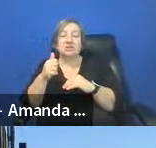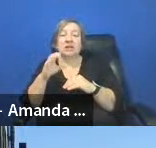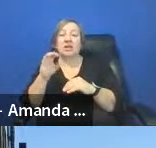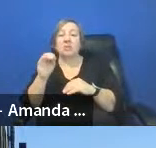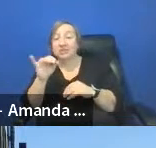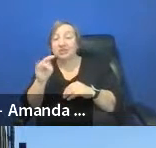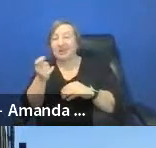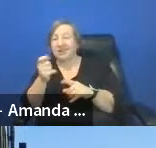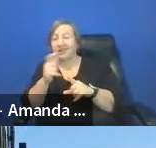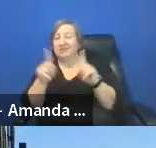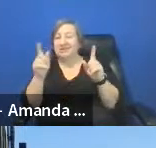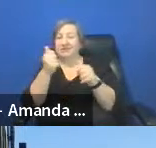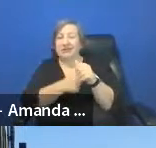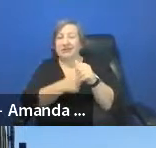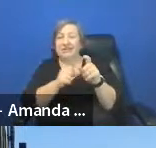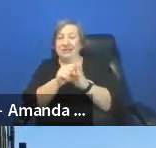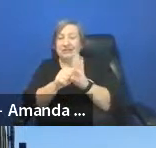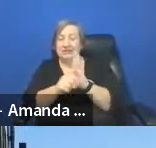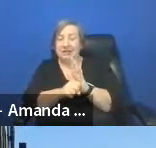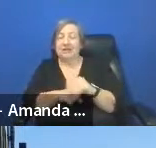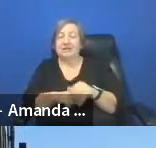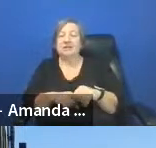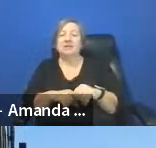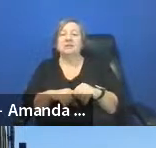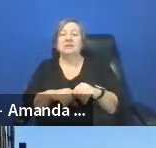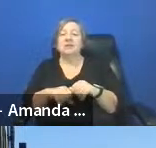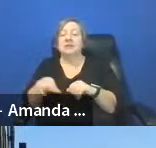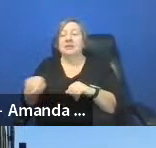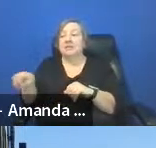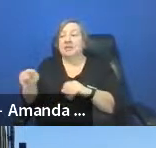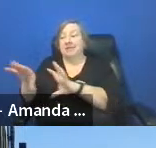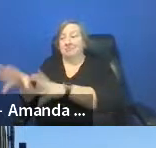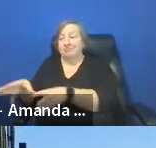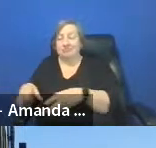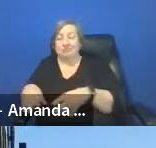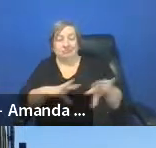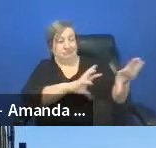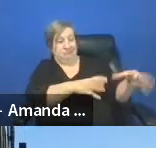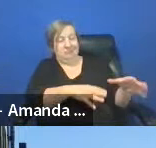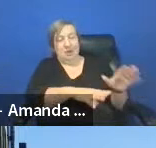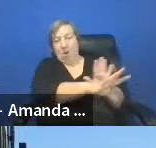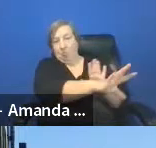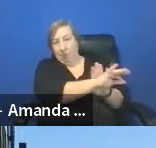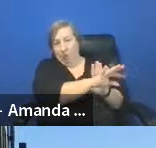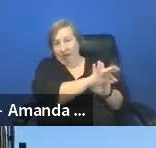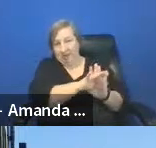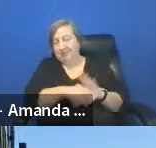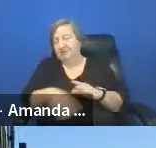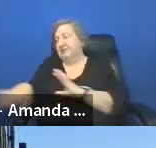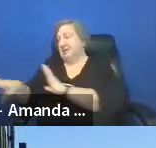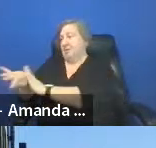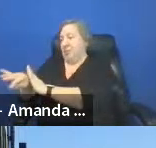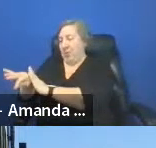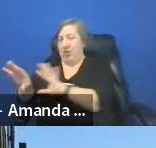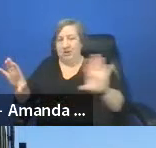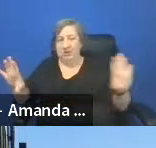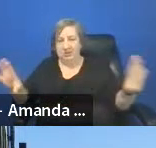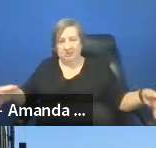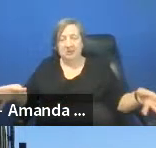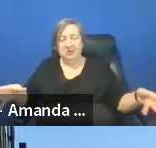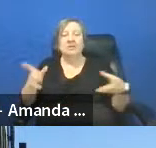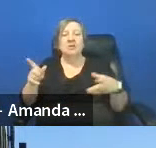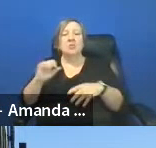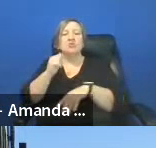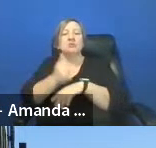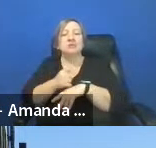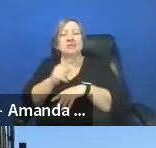In Washington, I think they are an appointed body in each state, and their role is to set toll rates